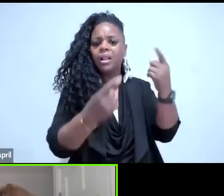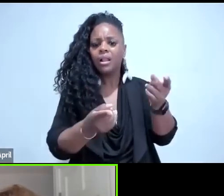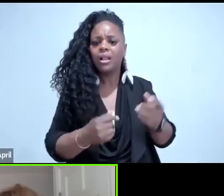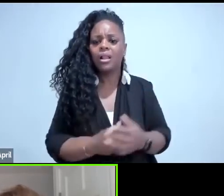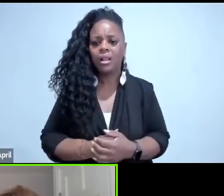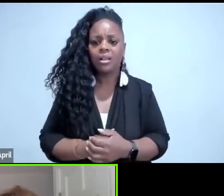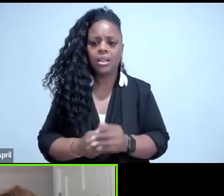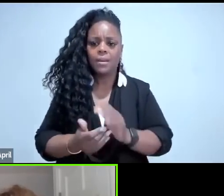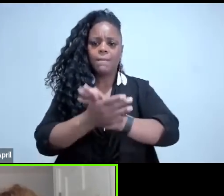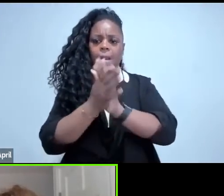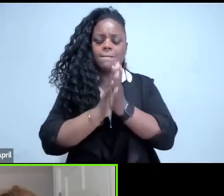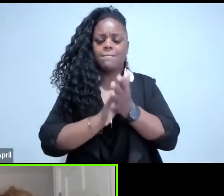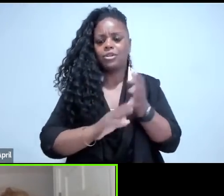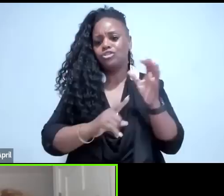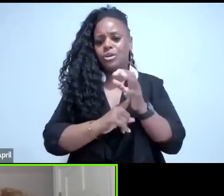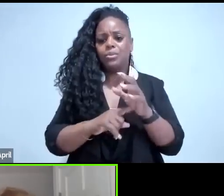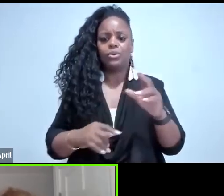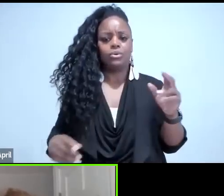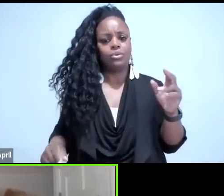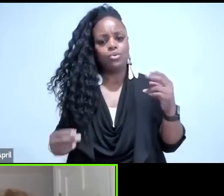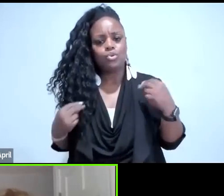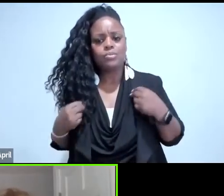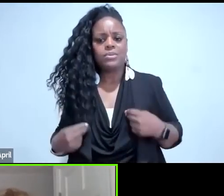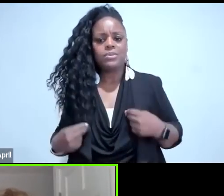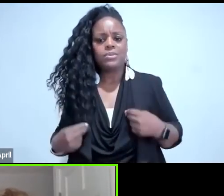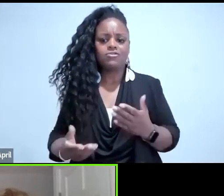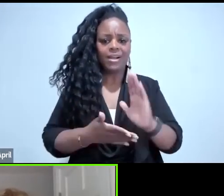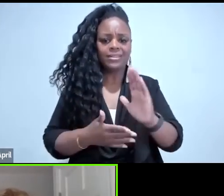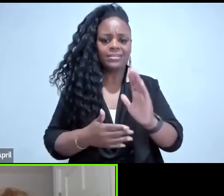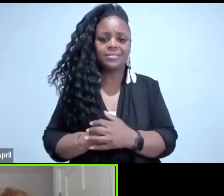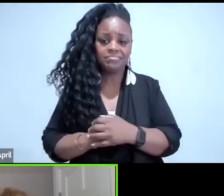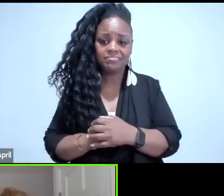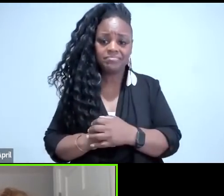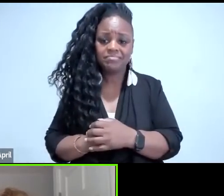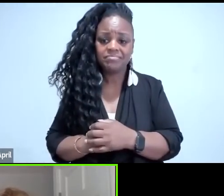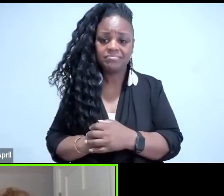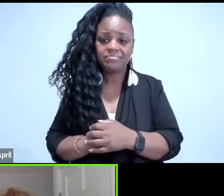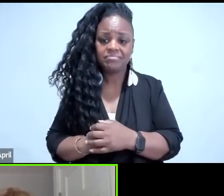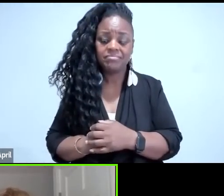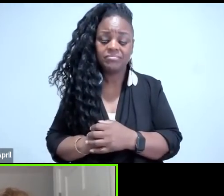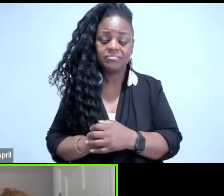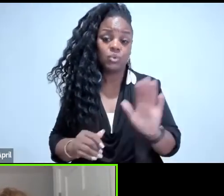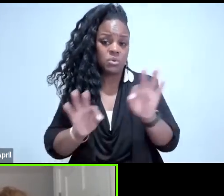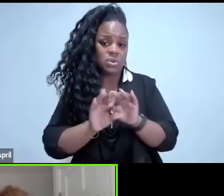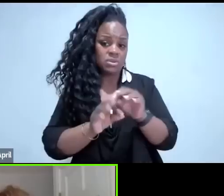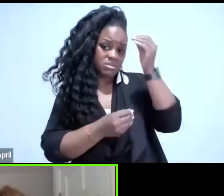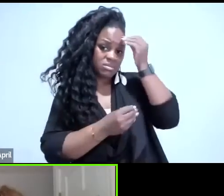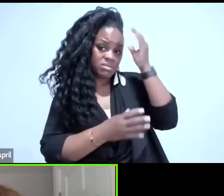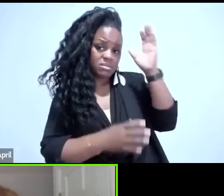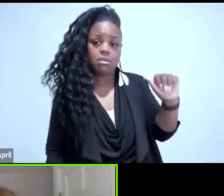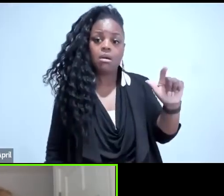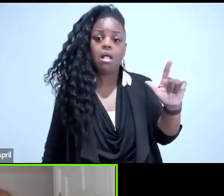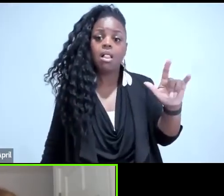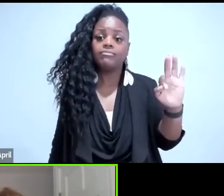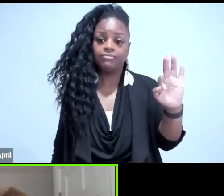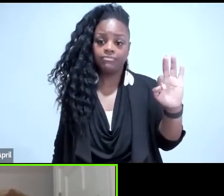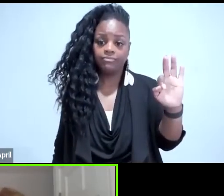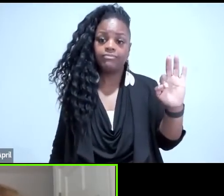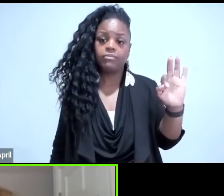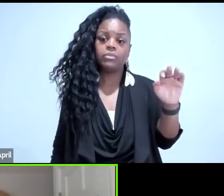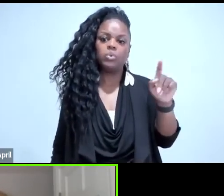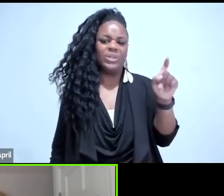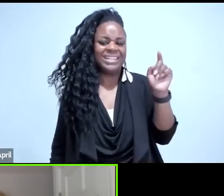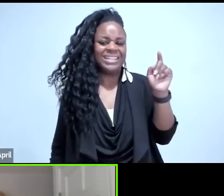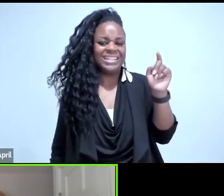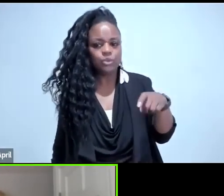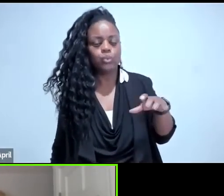saying, AFL, we've got to, help these people who need to be organized, and we have to take a risk to do it.